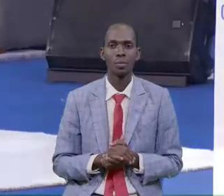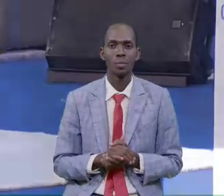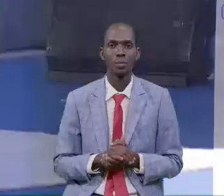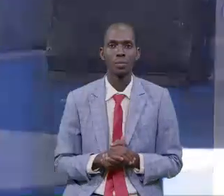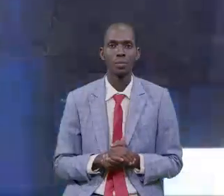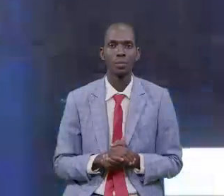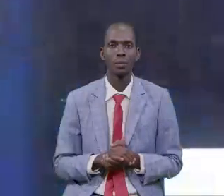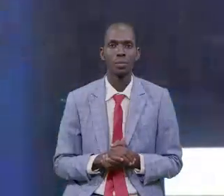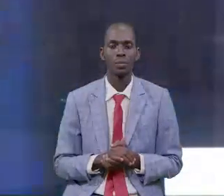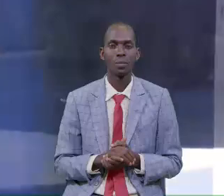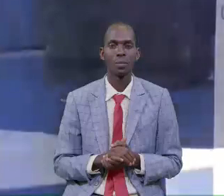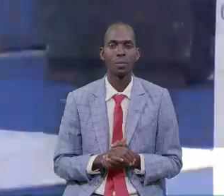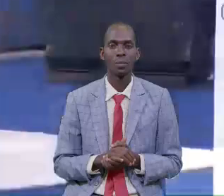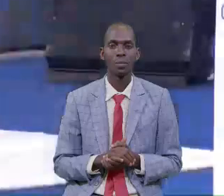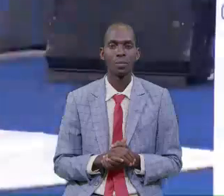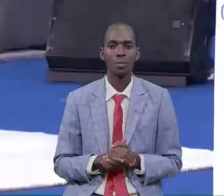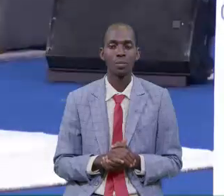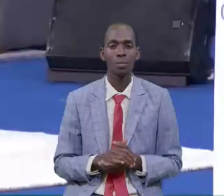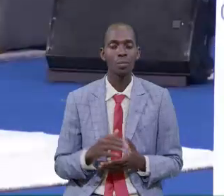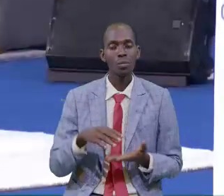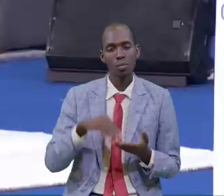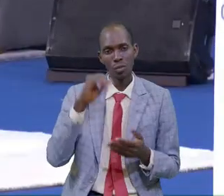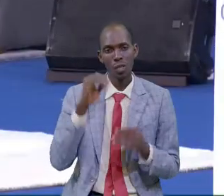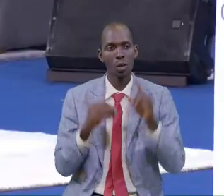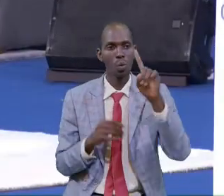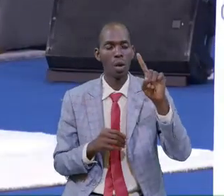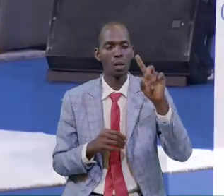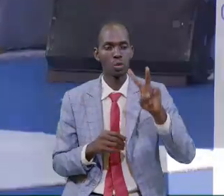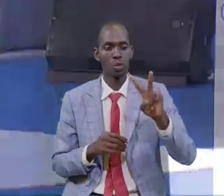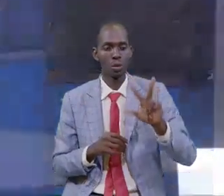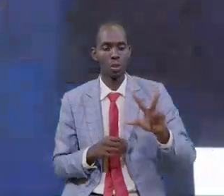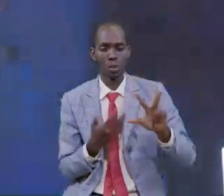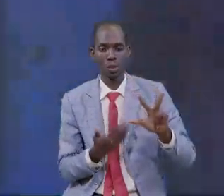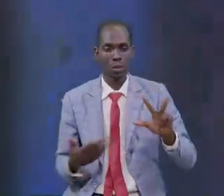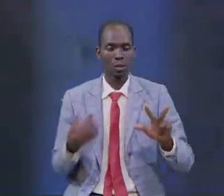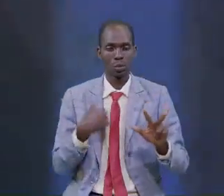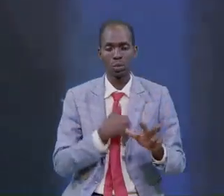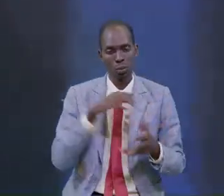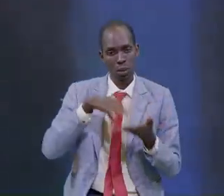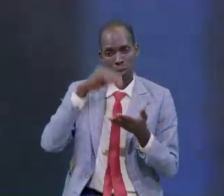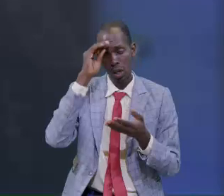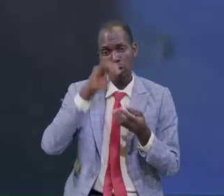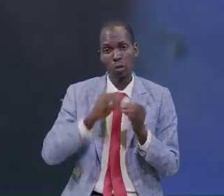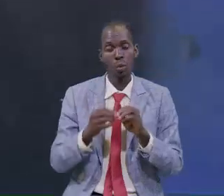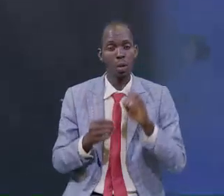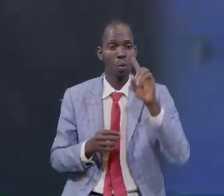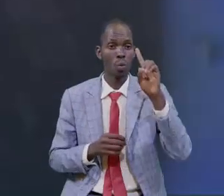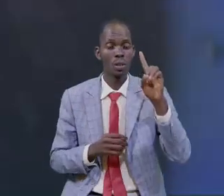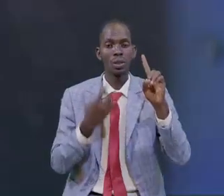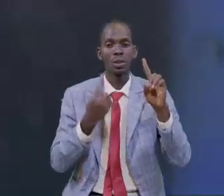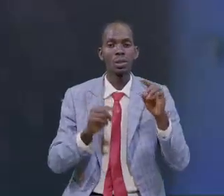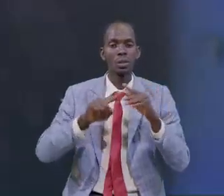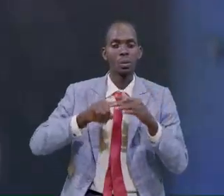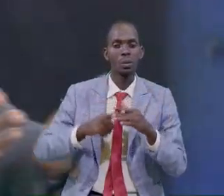Hey, look at 1, 2, 3 things we're talking about. Number one is the commencement of